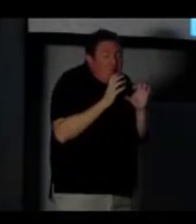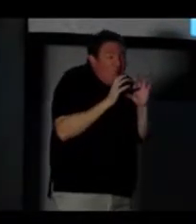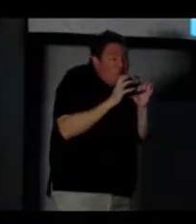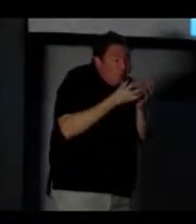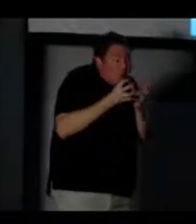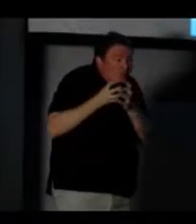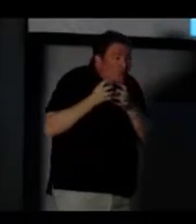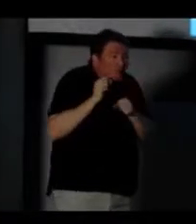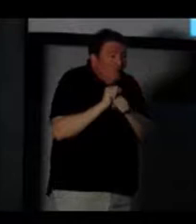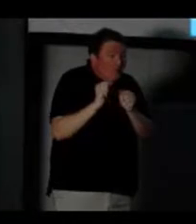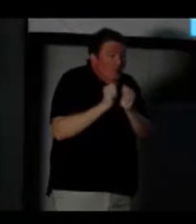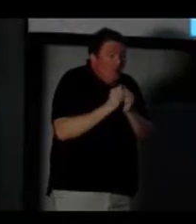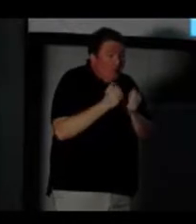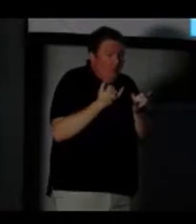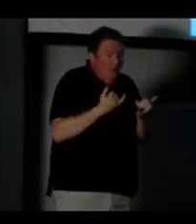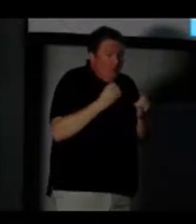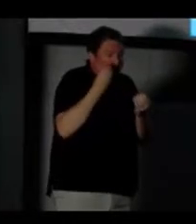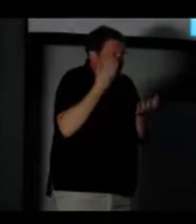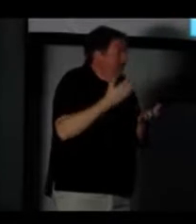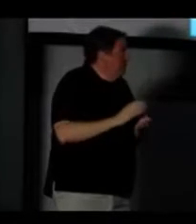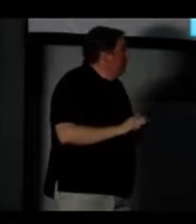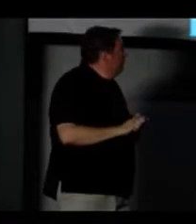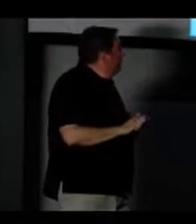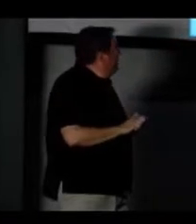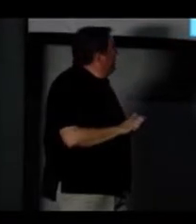information that's currently available.